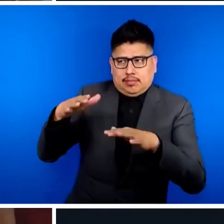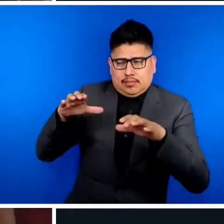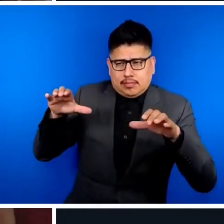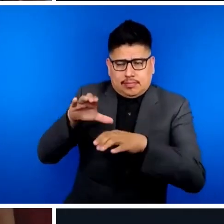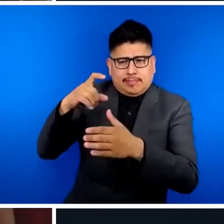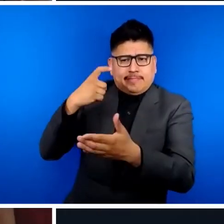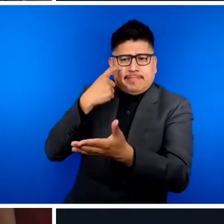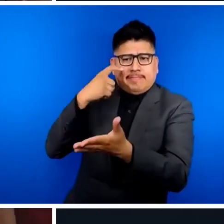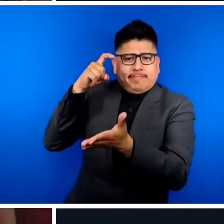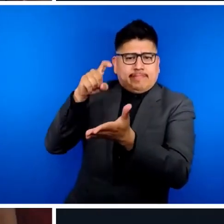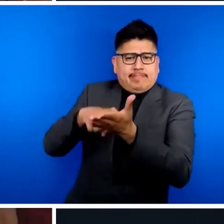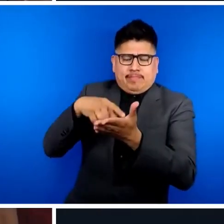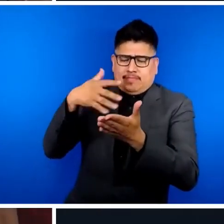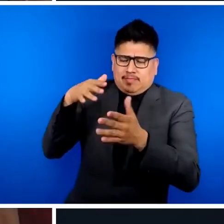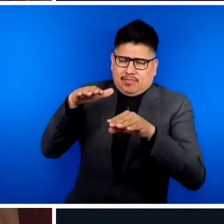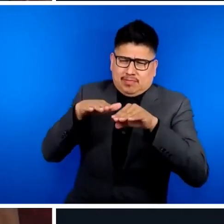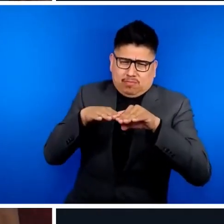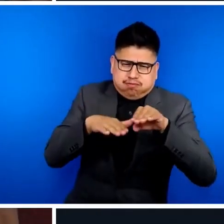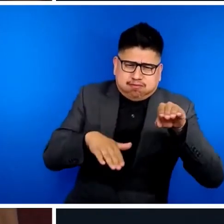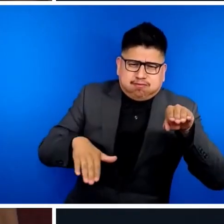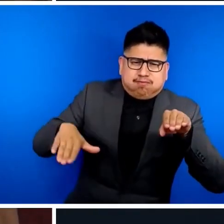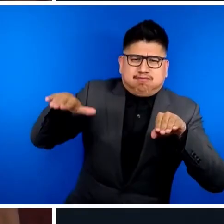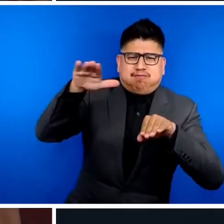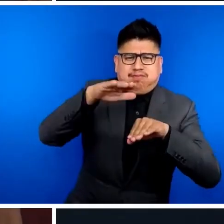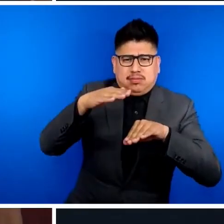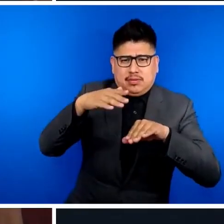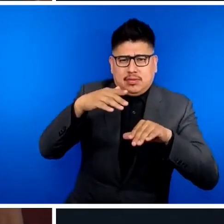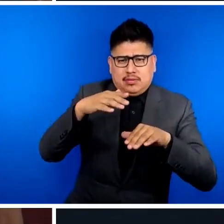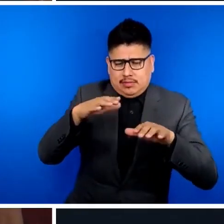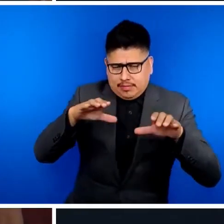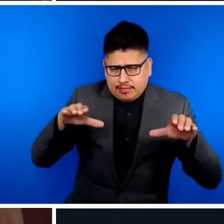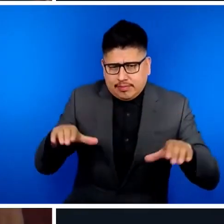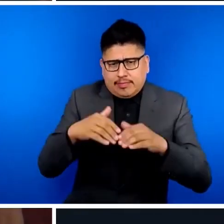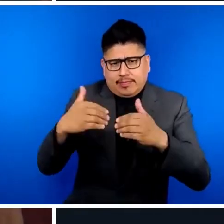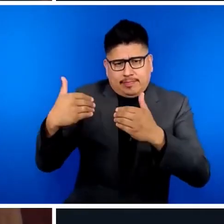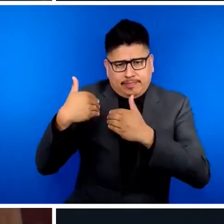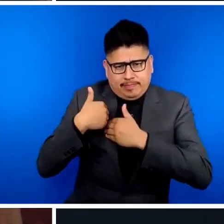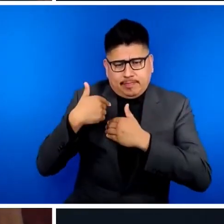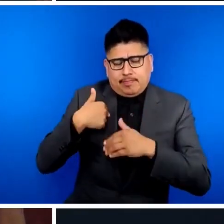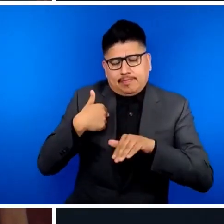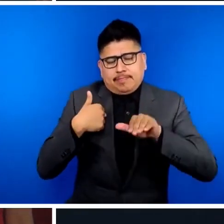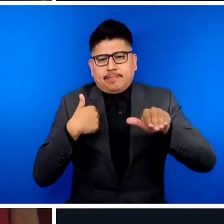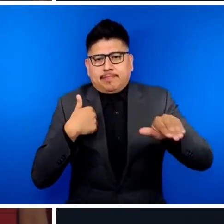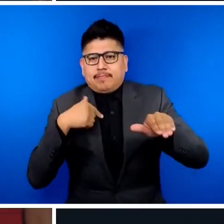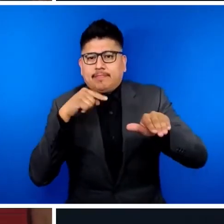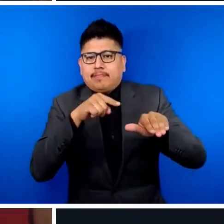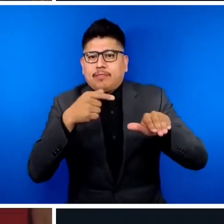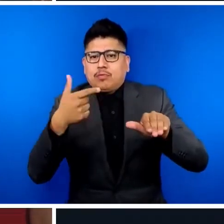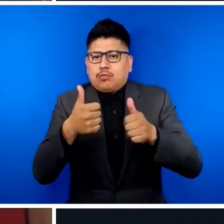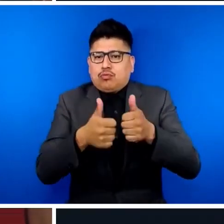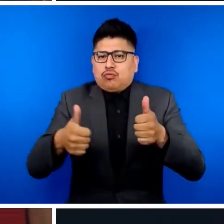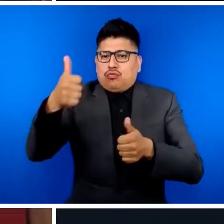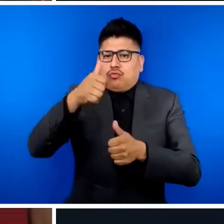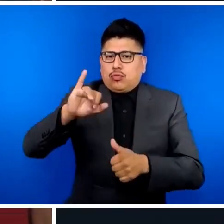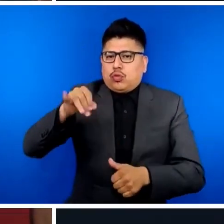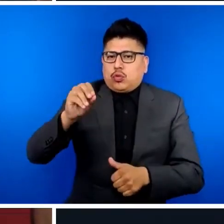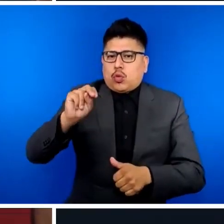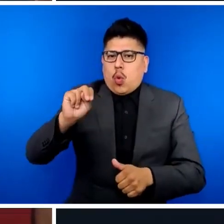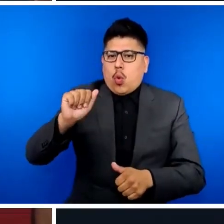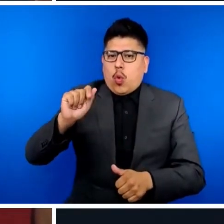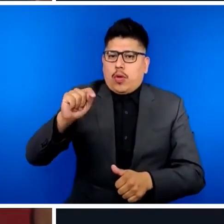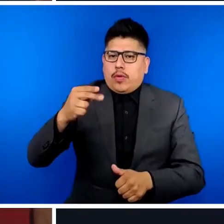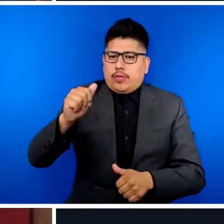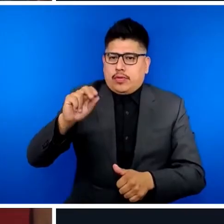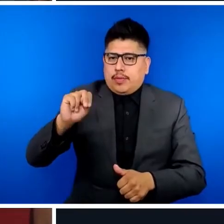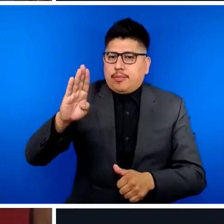of duty, I would now like to ask General Jonathan Braga to present